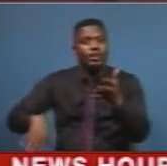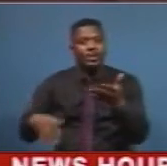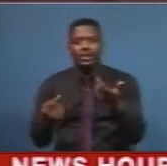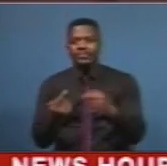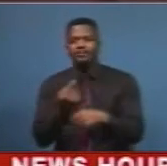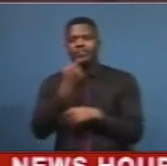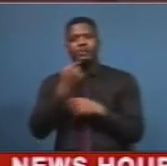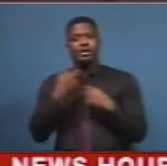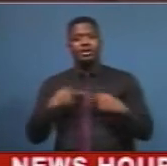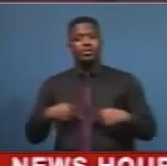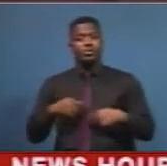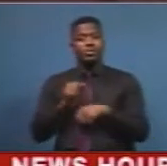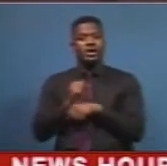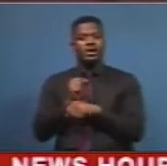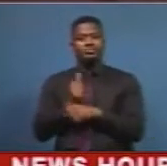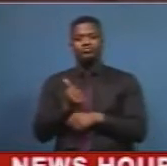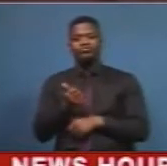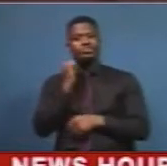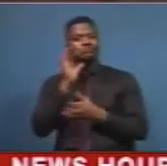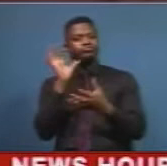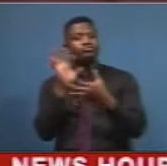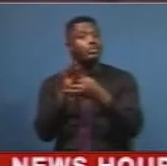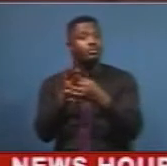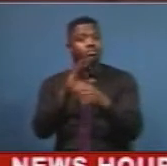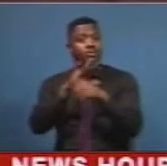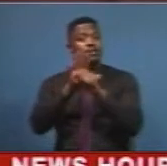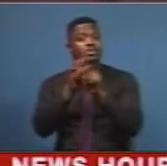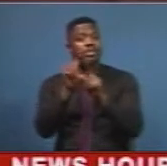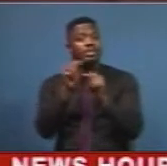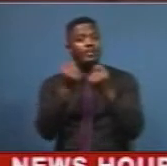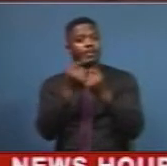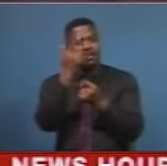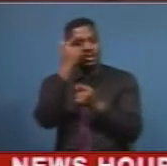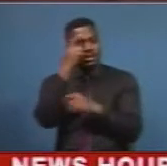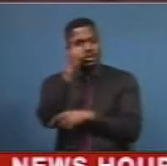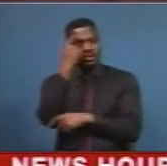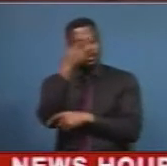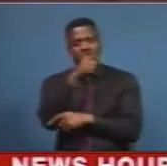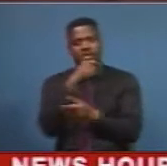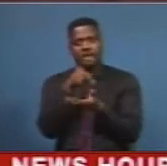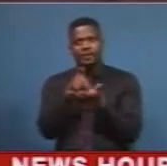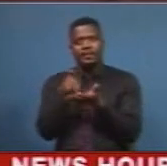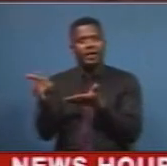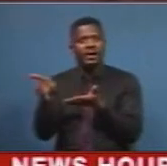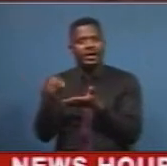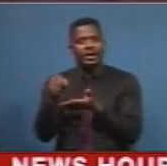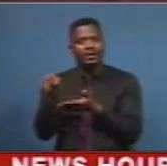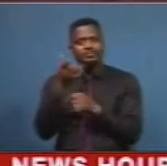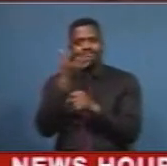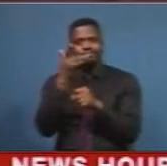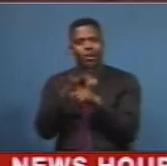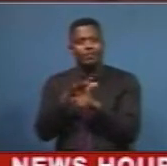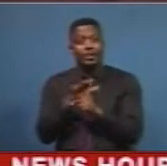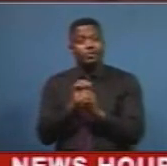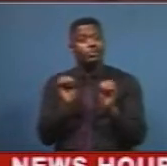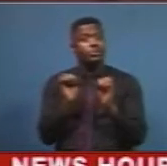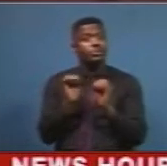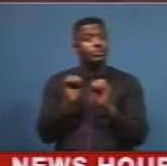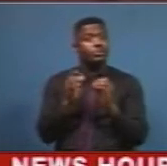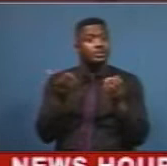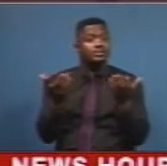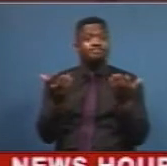workers have chosen not to join COVID teams due to failure on government's part to fulfill its promises to